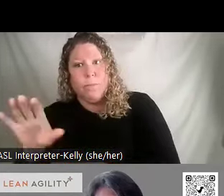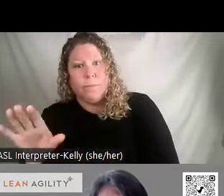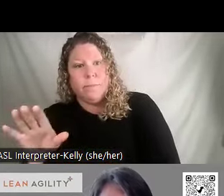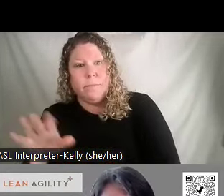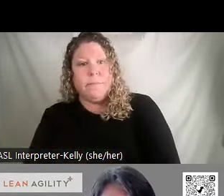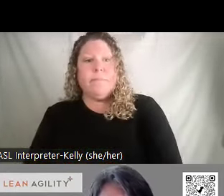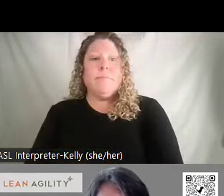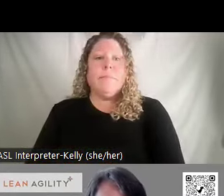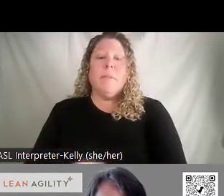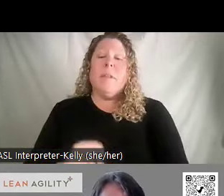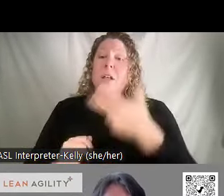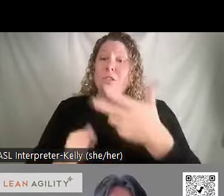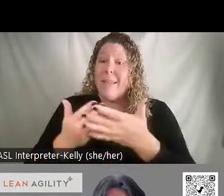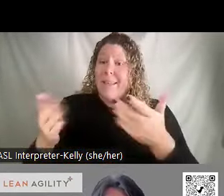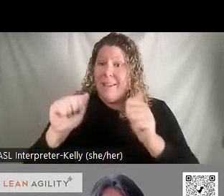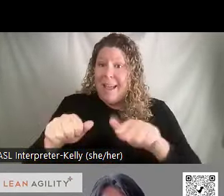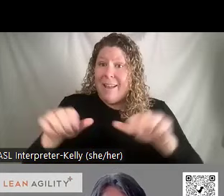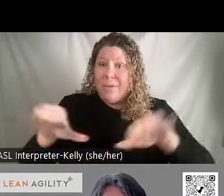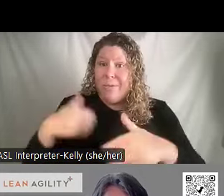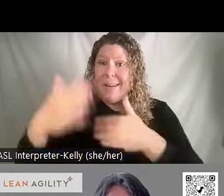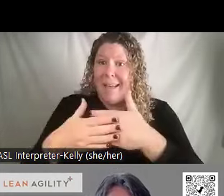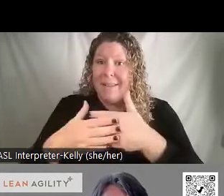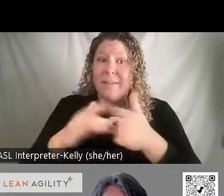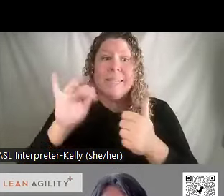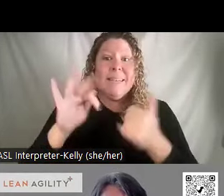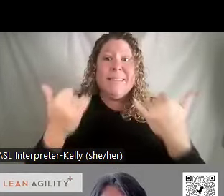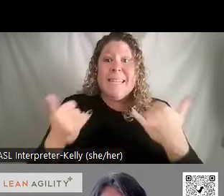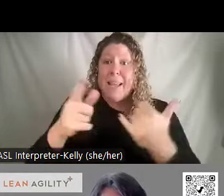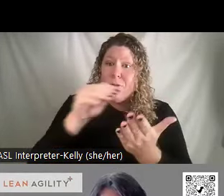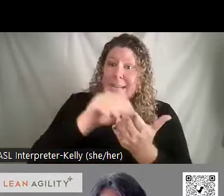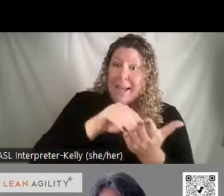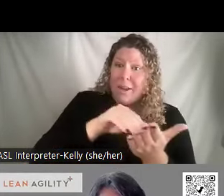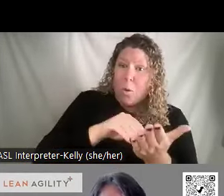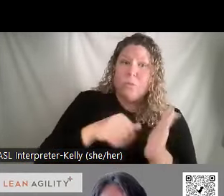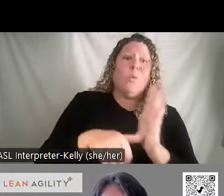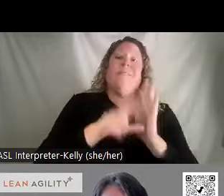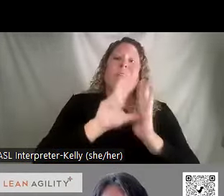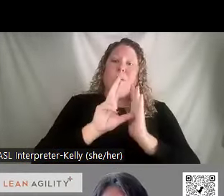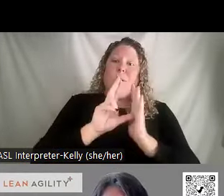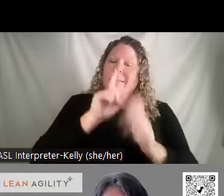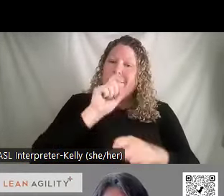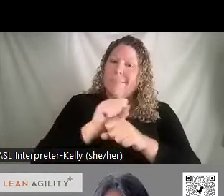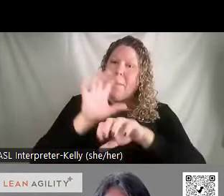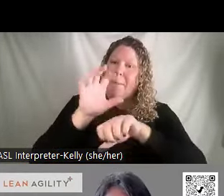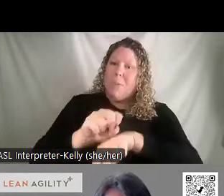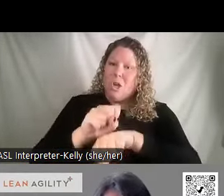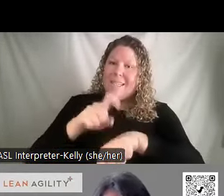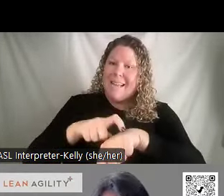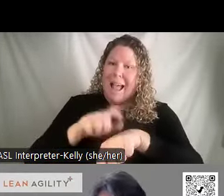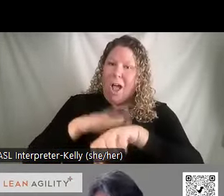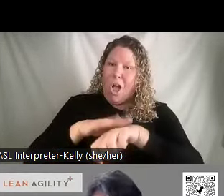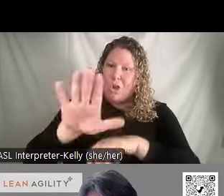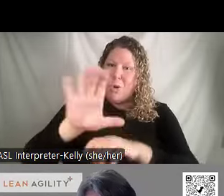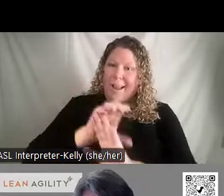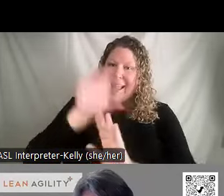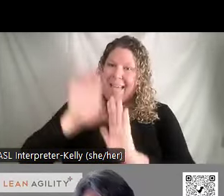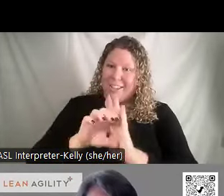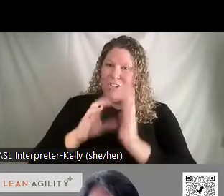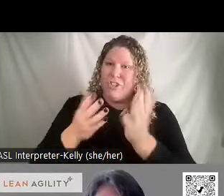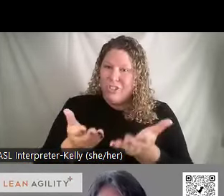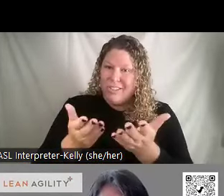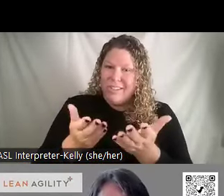next. Number one is if you take notes today, review those and book some time with yourself in your calendar right now. This is an execution